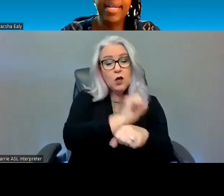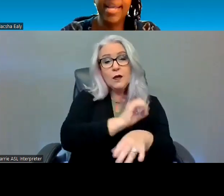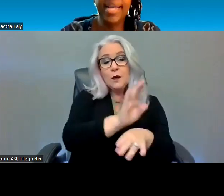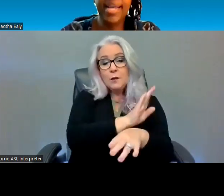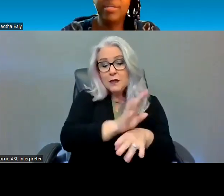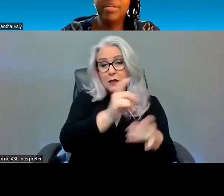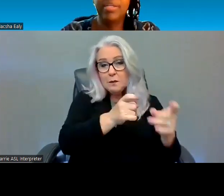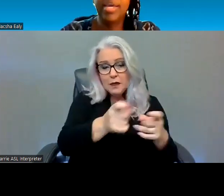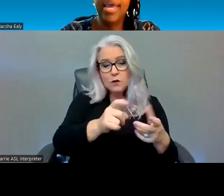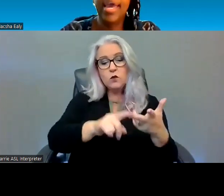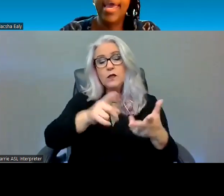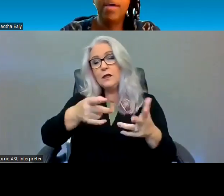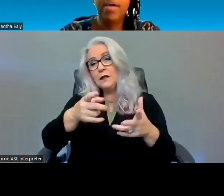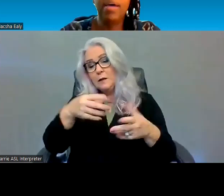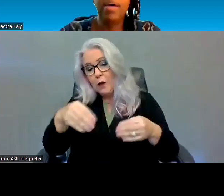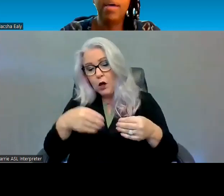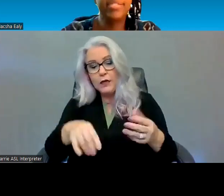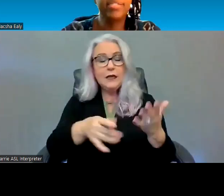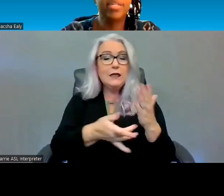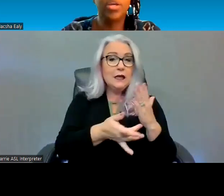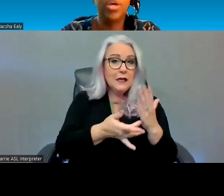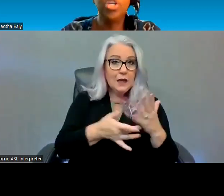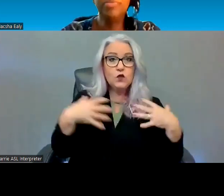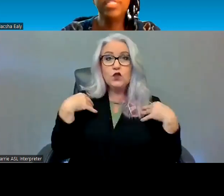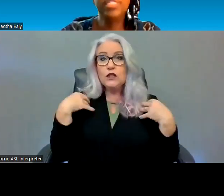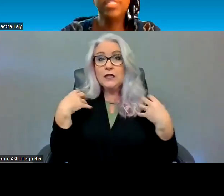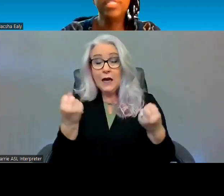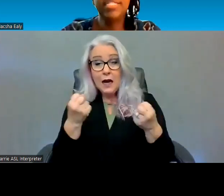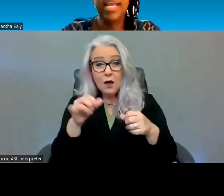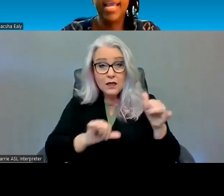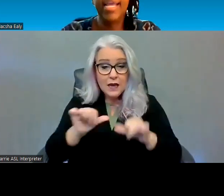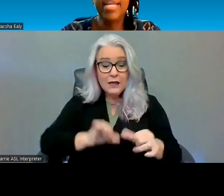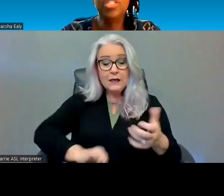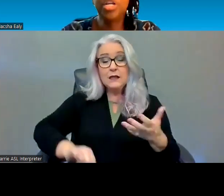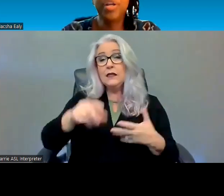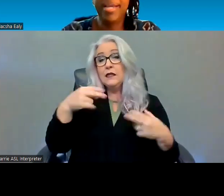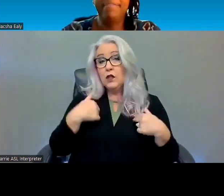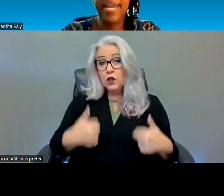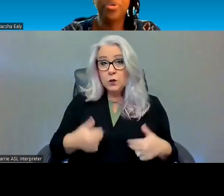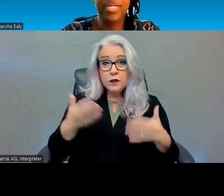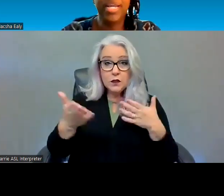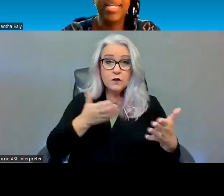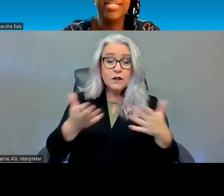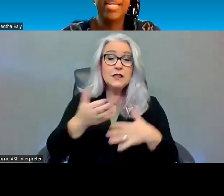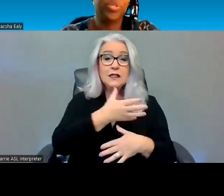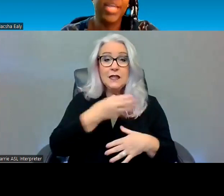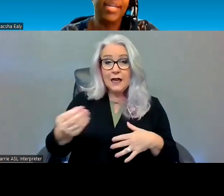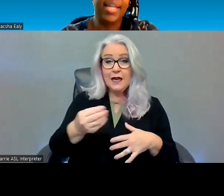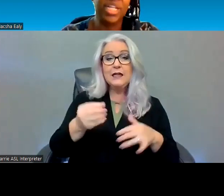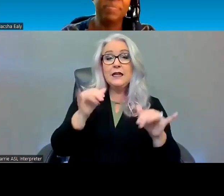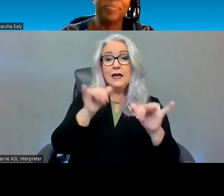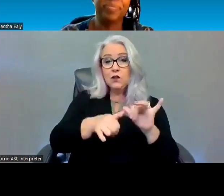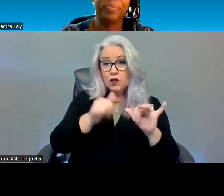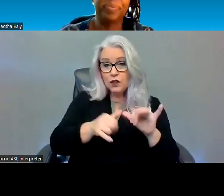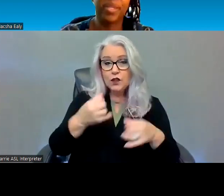and technology, health sciences, human services, and engineering, manufacturing, and industrial